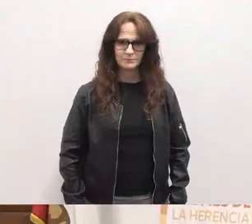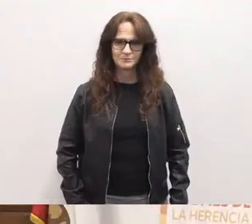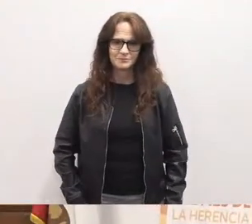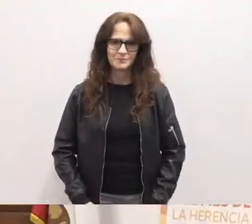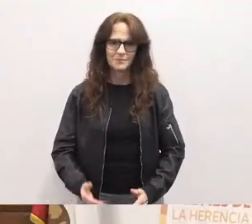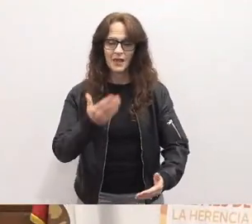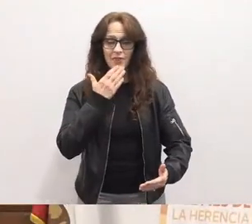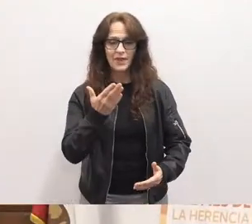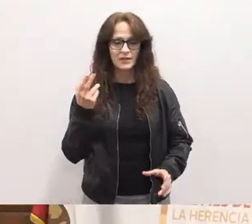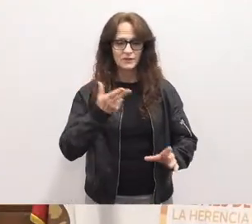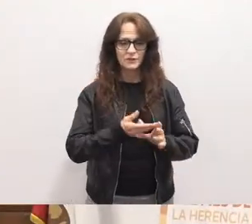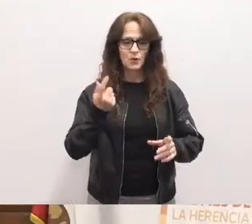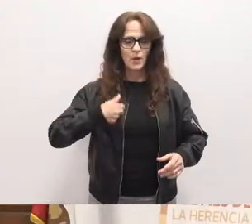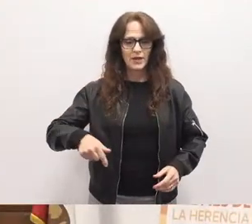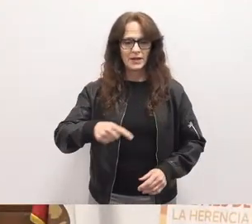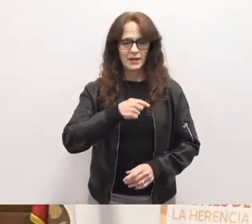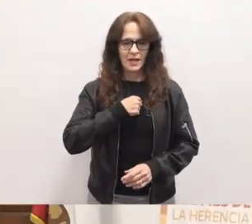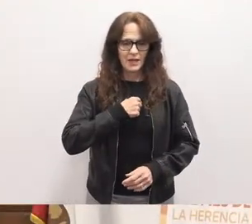Thank you for joining us.